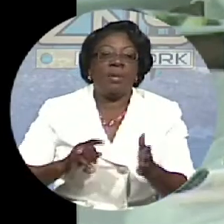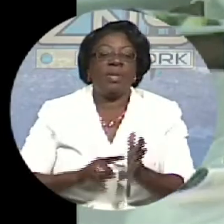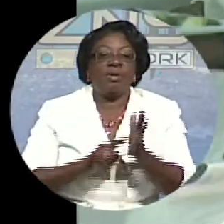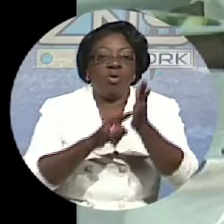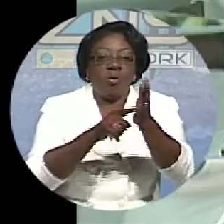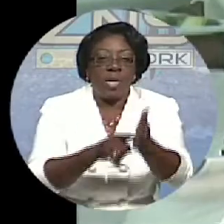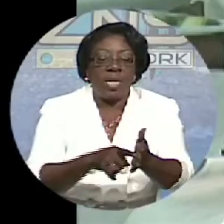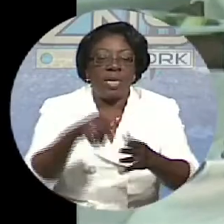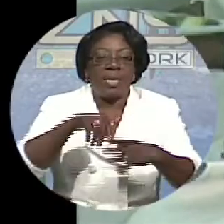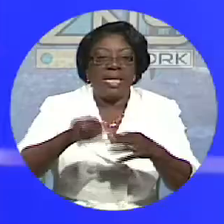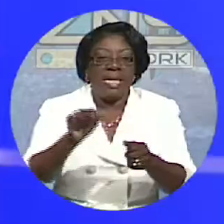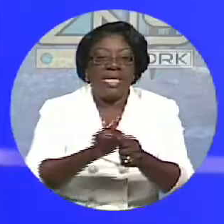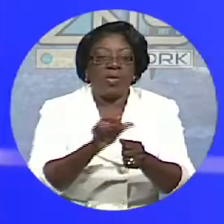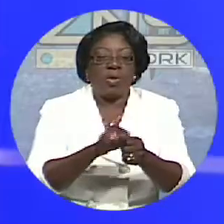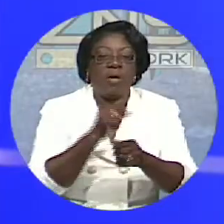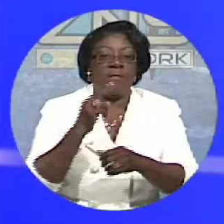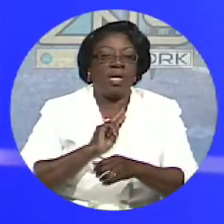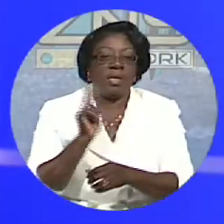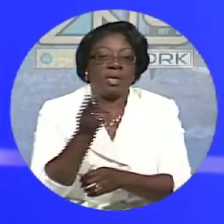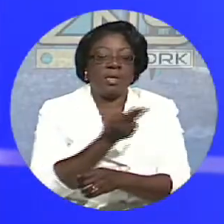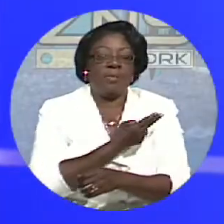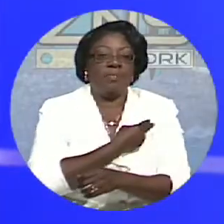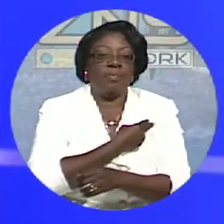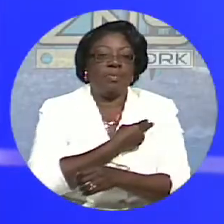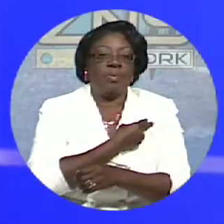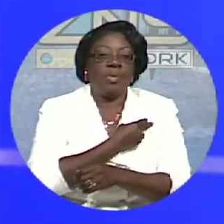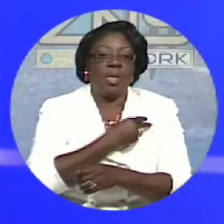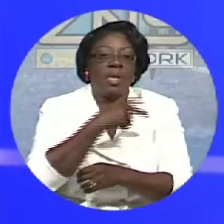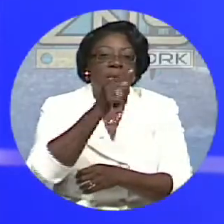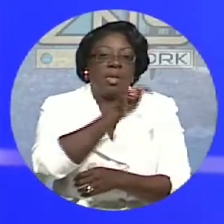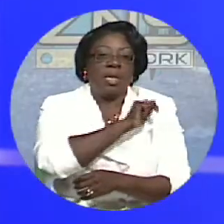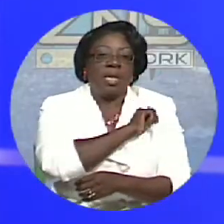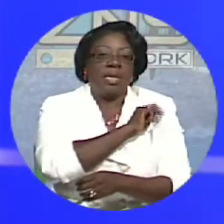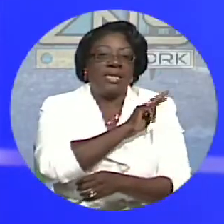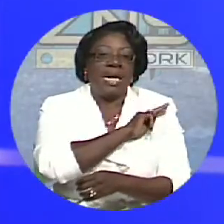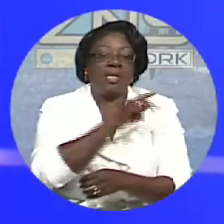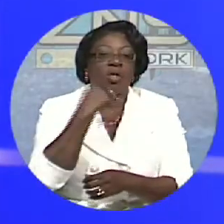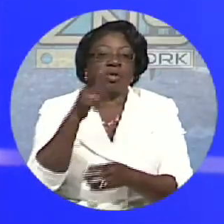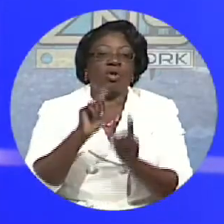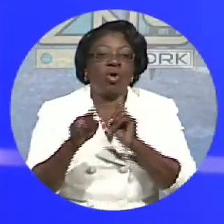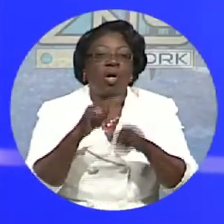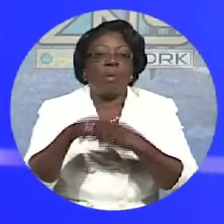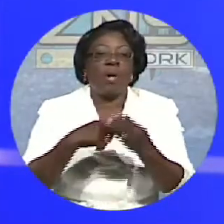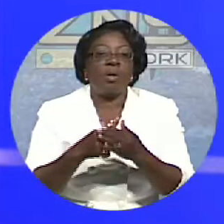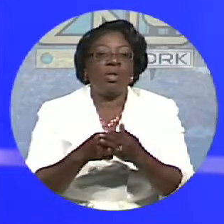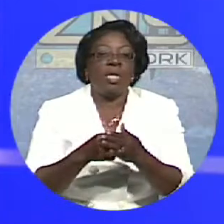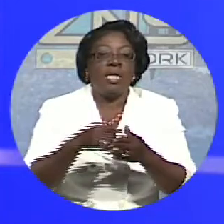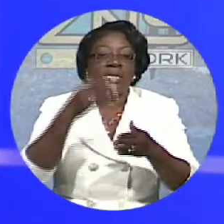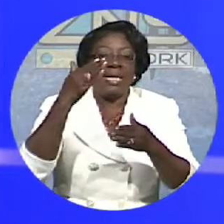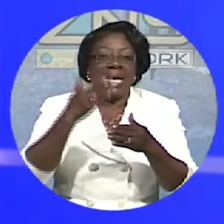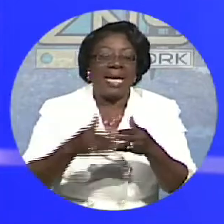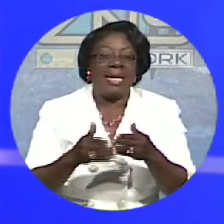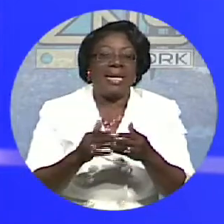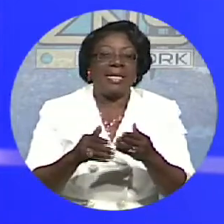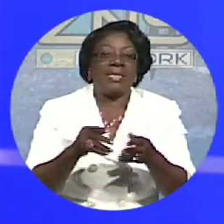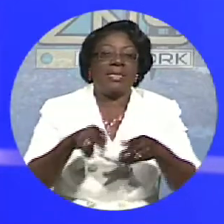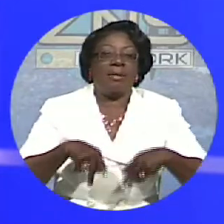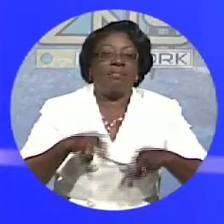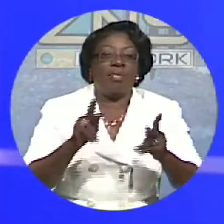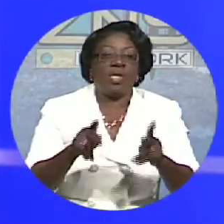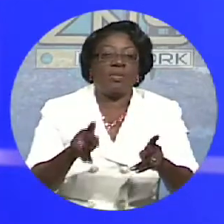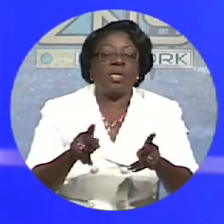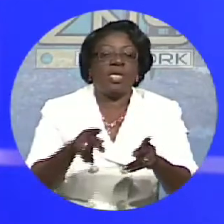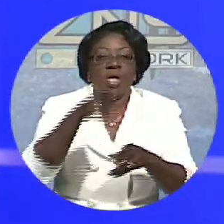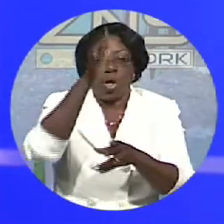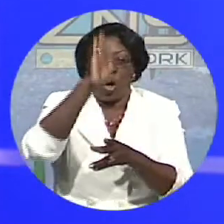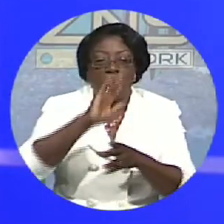each and every one of us. Canaan Tynes also told of the endless possibilities God provides. He encouraged Bahamians